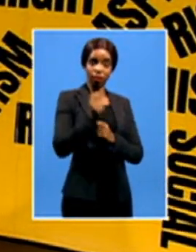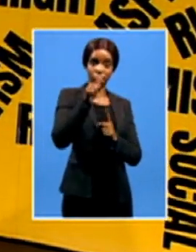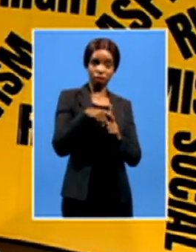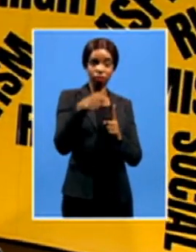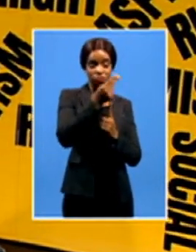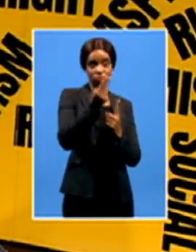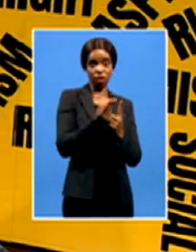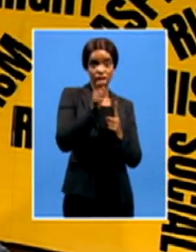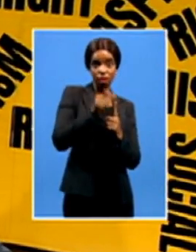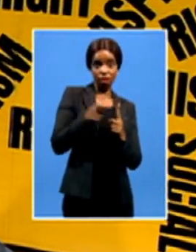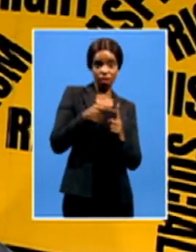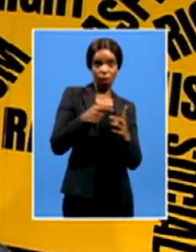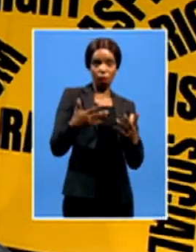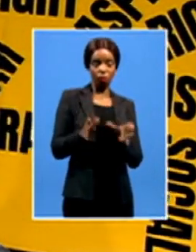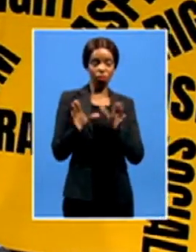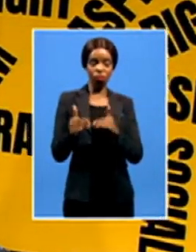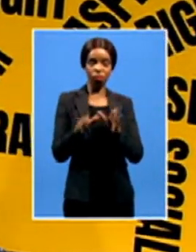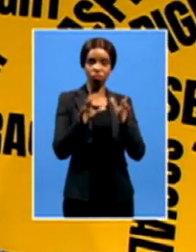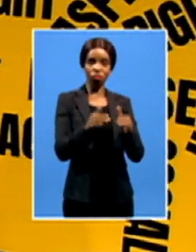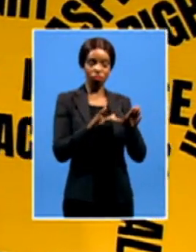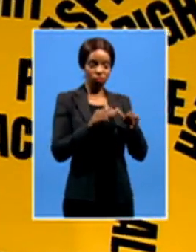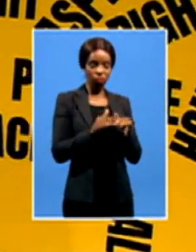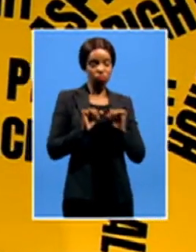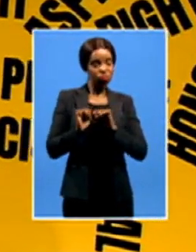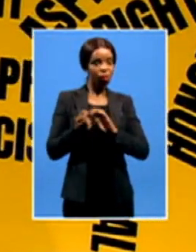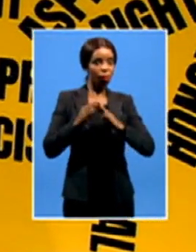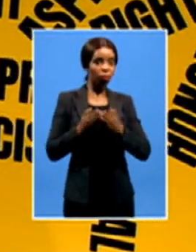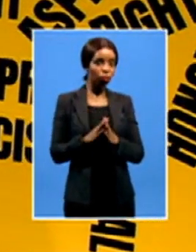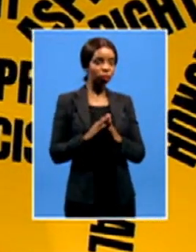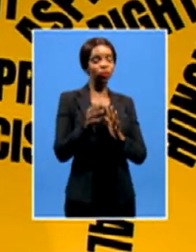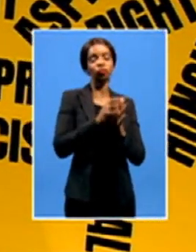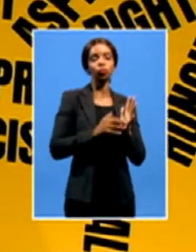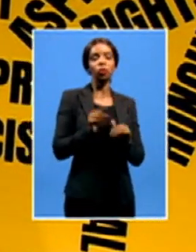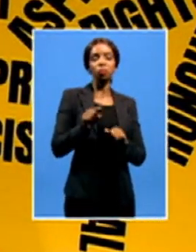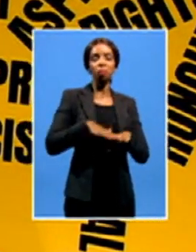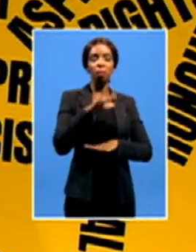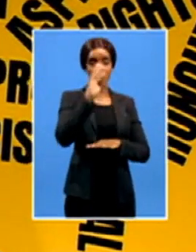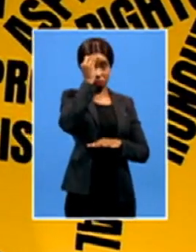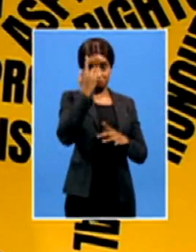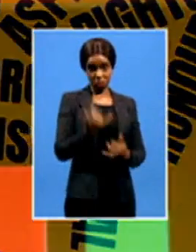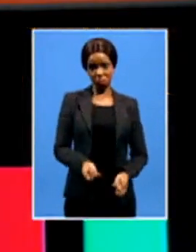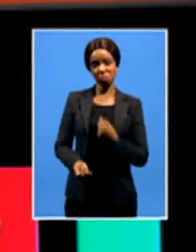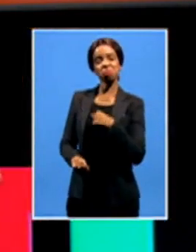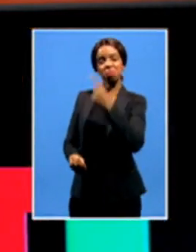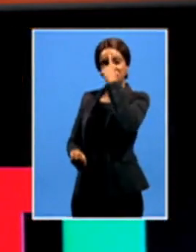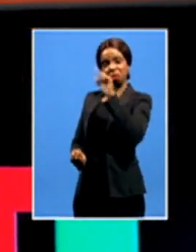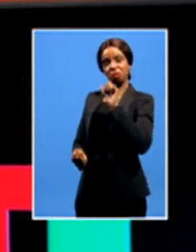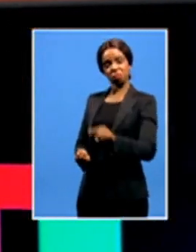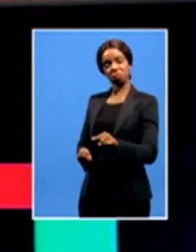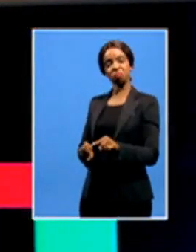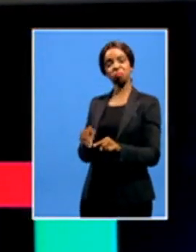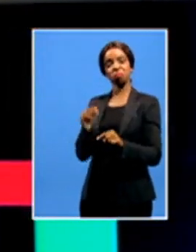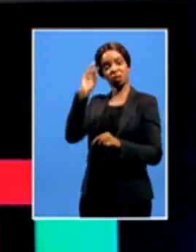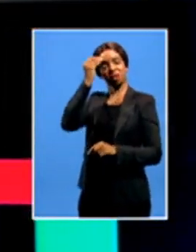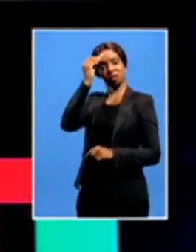groups are dealing with their personal stories or community stories has become more interesting. I think it's a very interesting point that you raise about how under